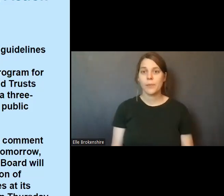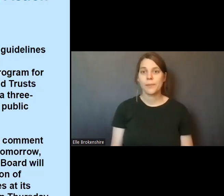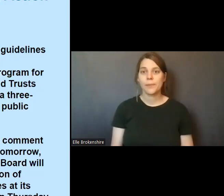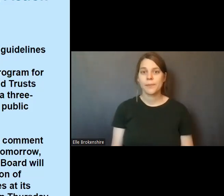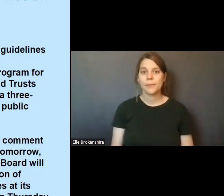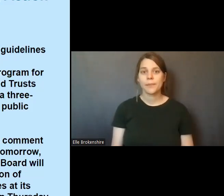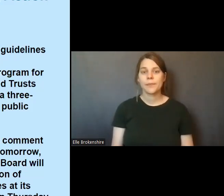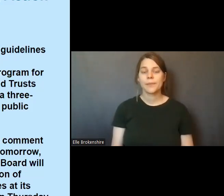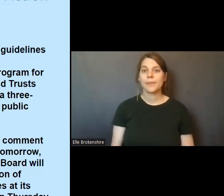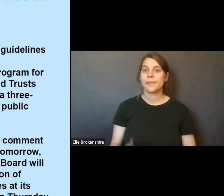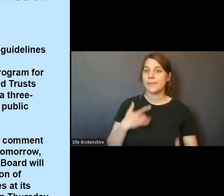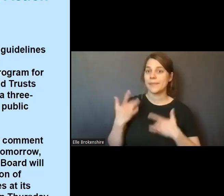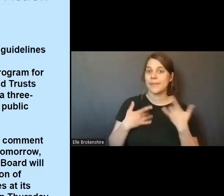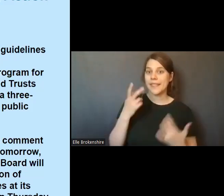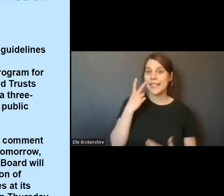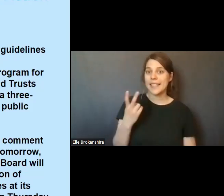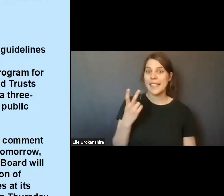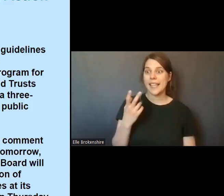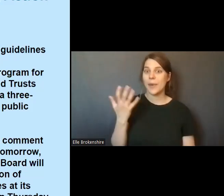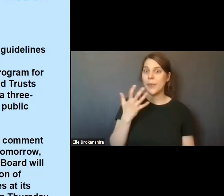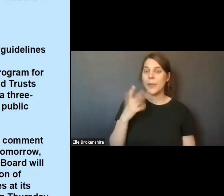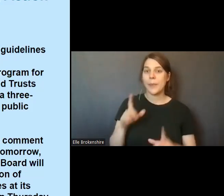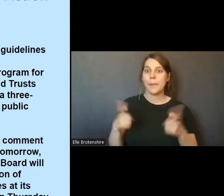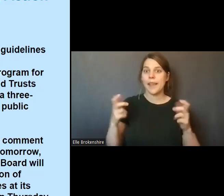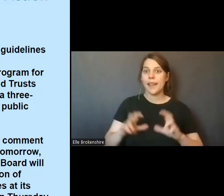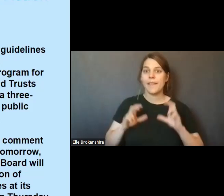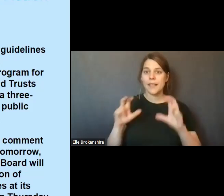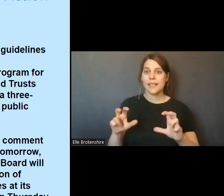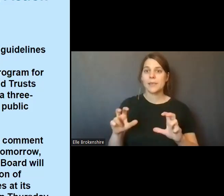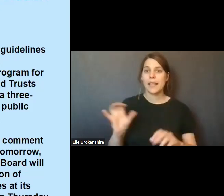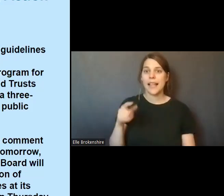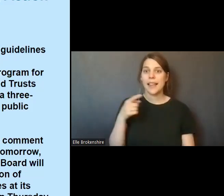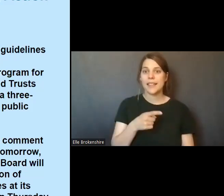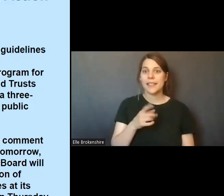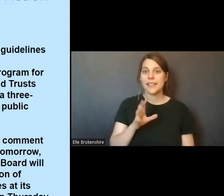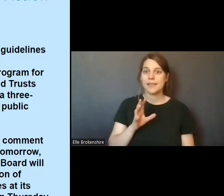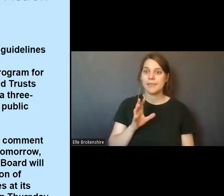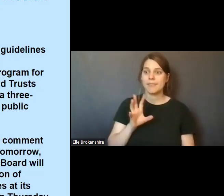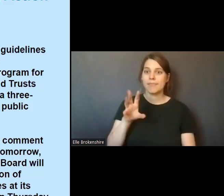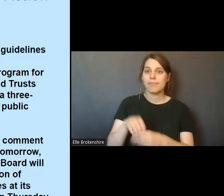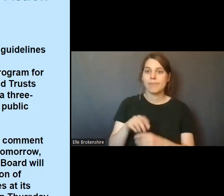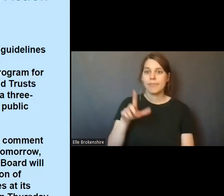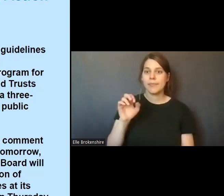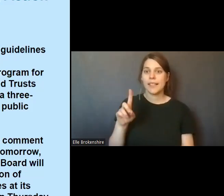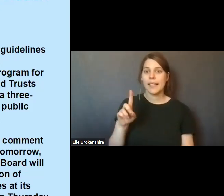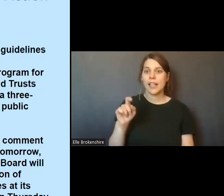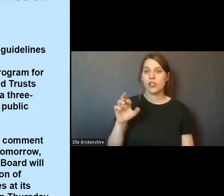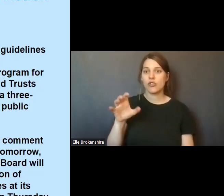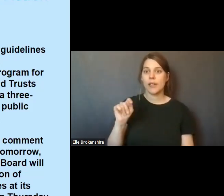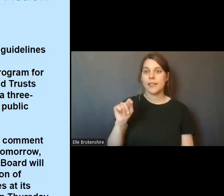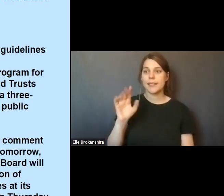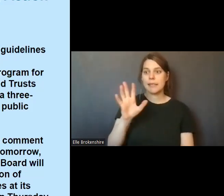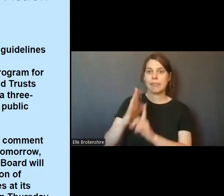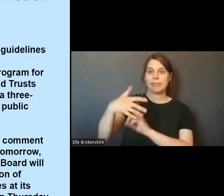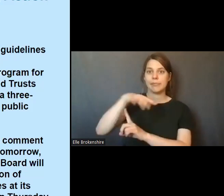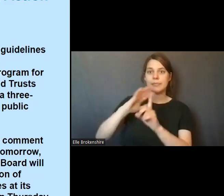It's exciting to see a sizable investment like this, right, into the land trust kind of ecosystem, if